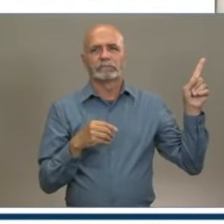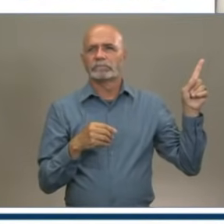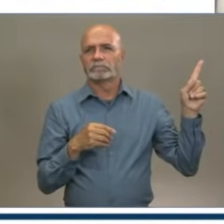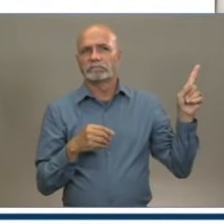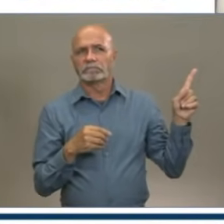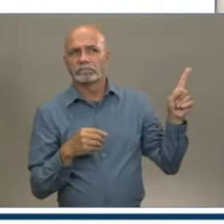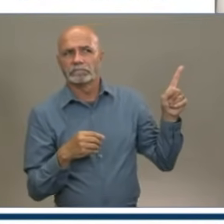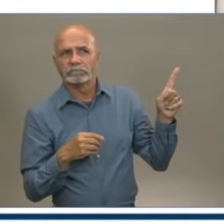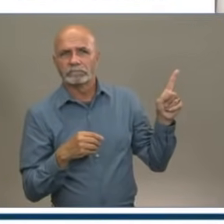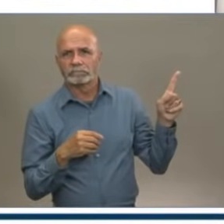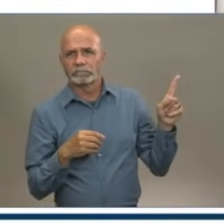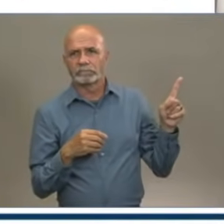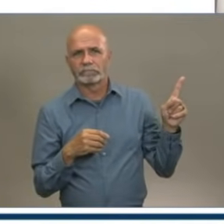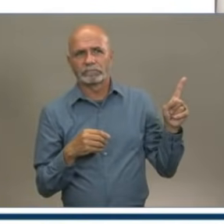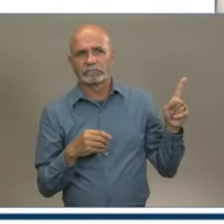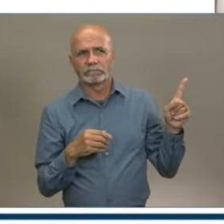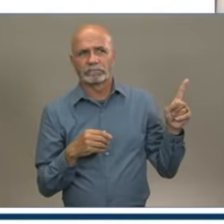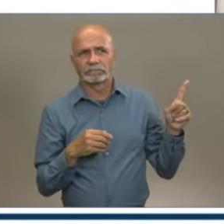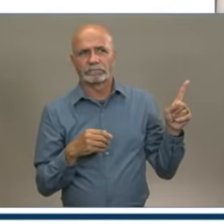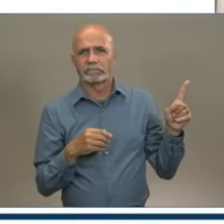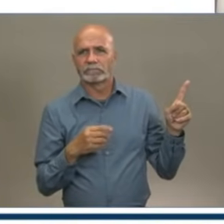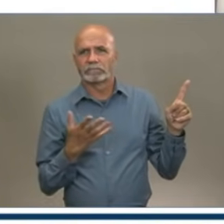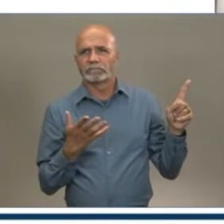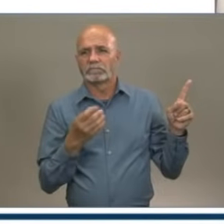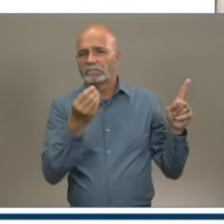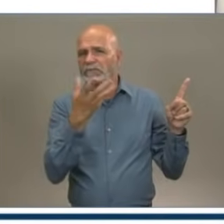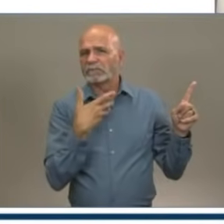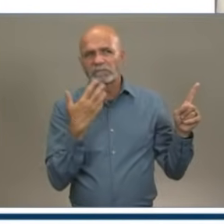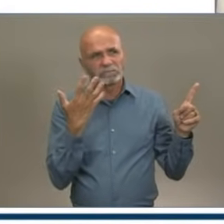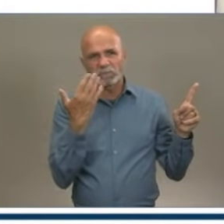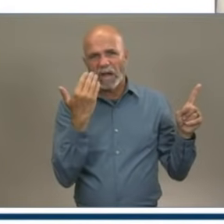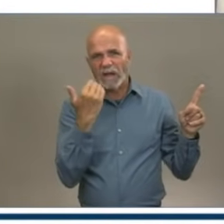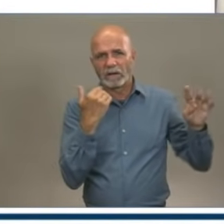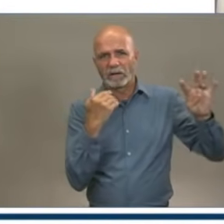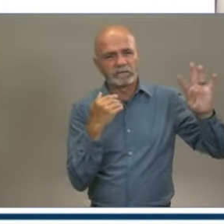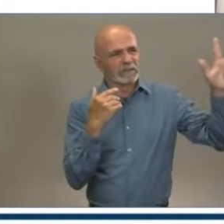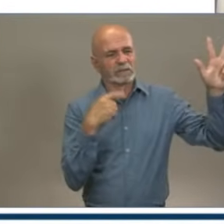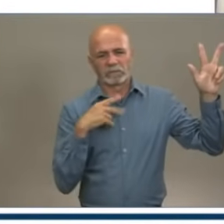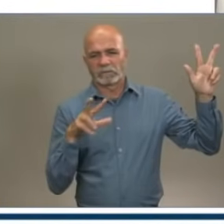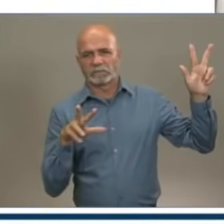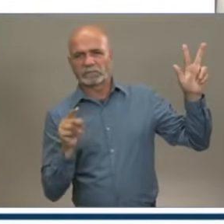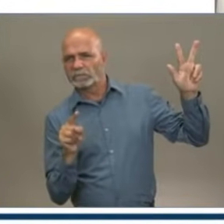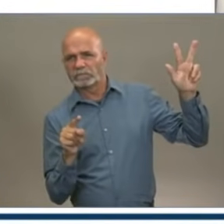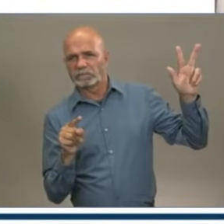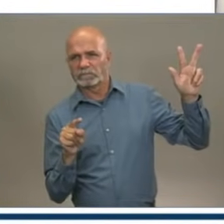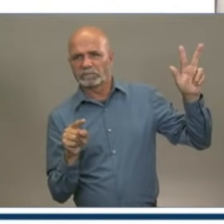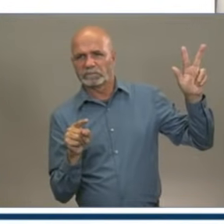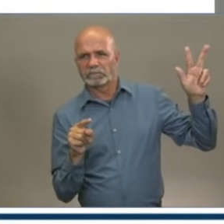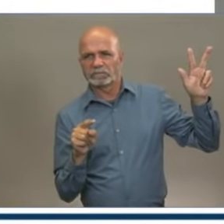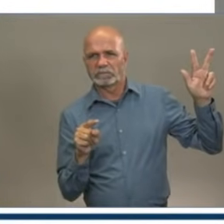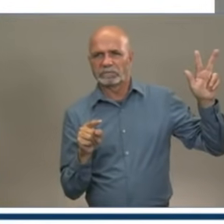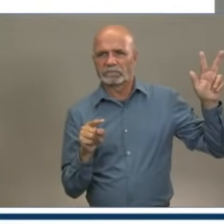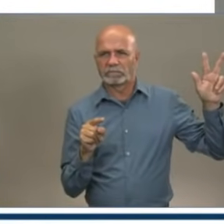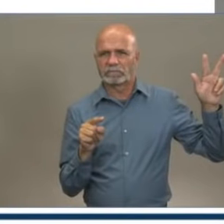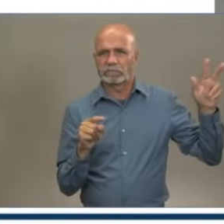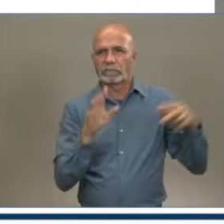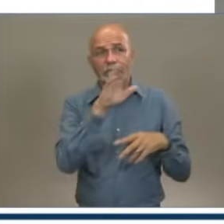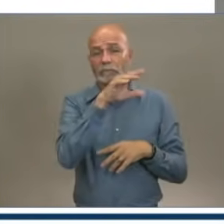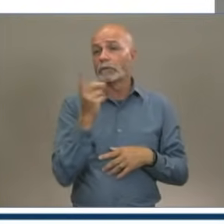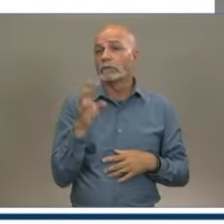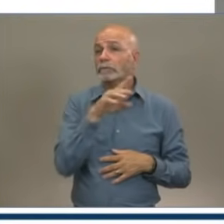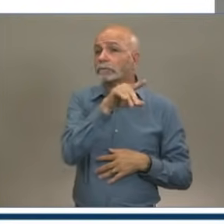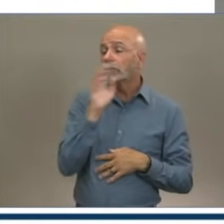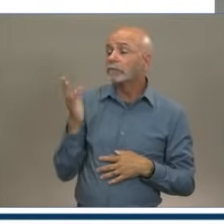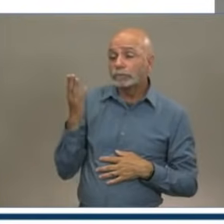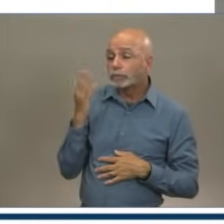the primary reasons for such a large difference? The main difference is because New Brunswick, like many